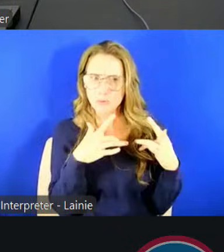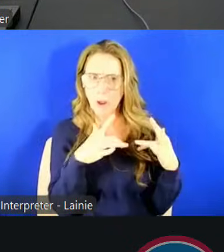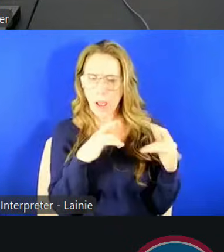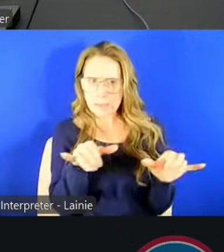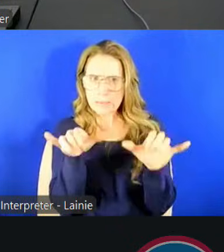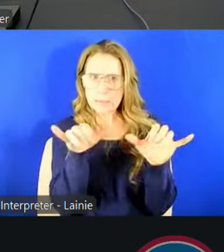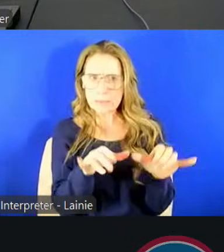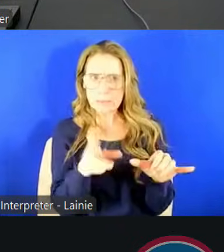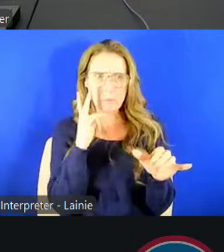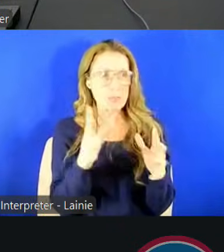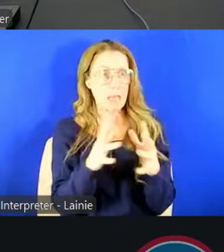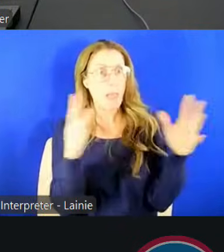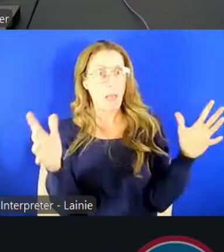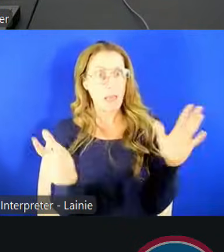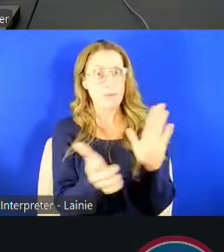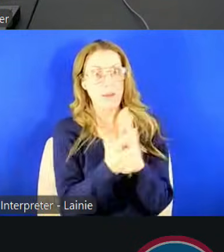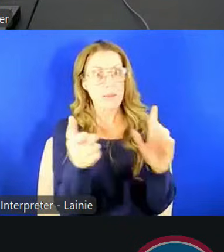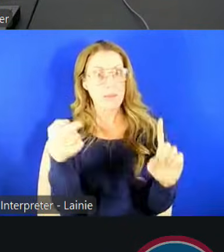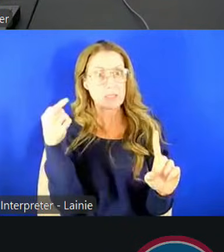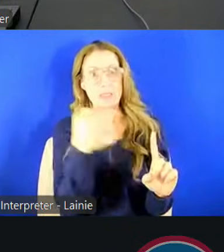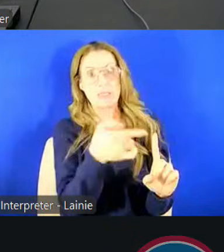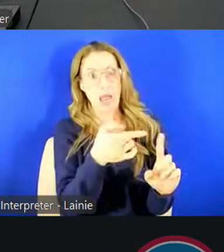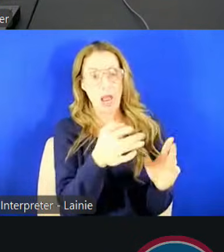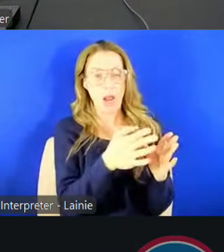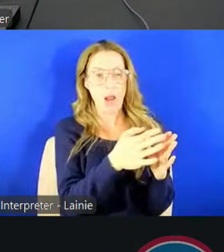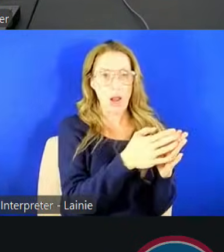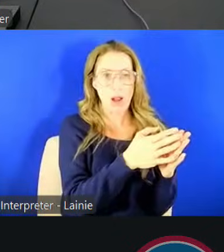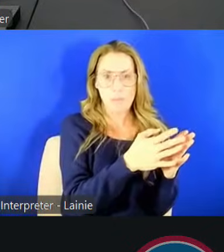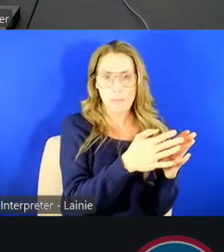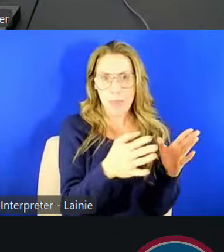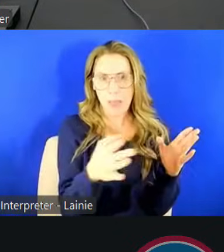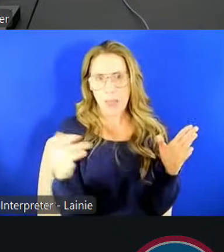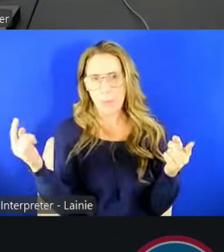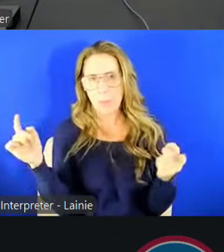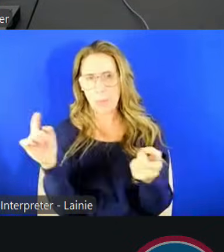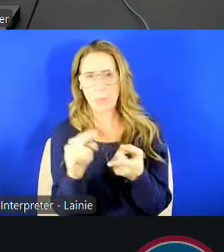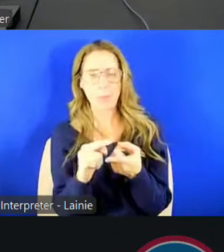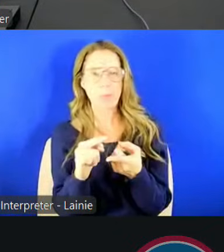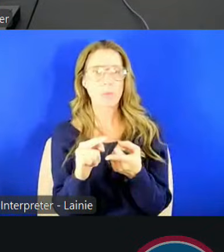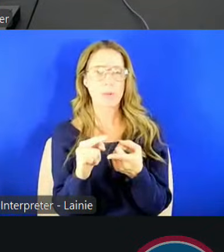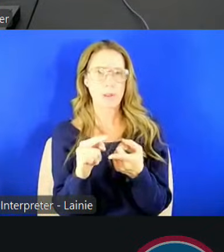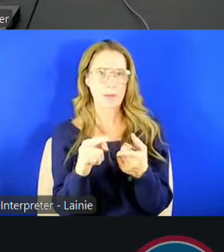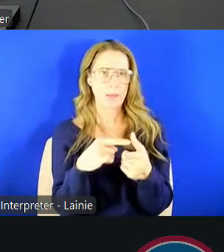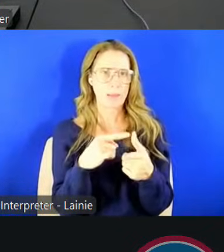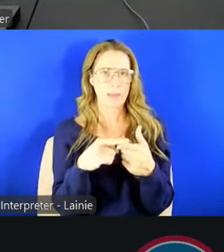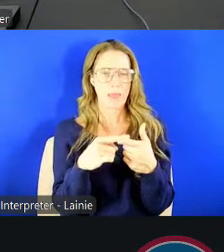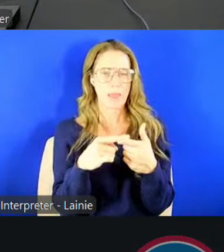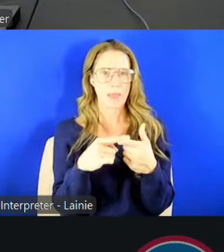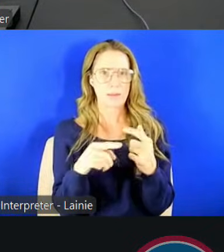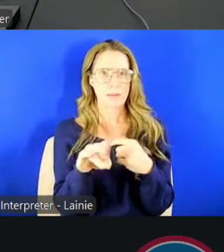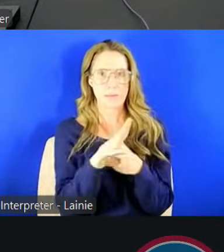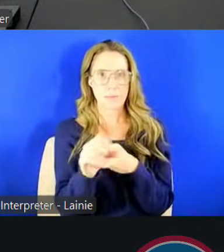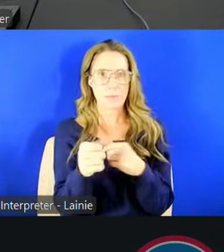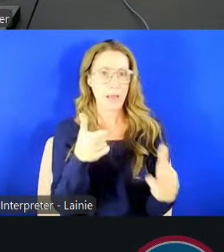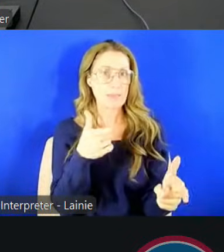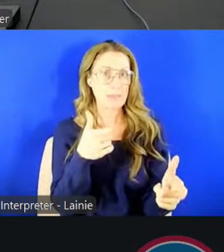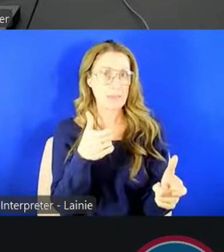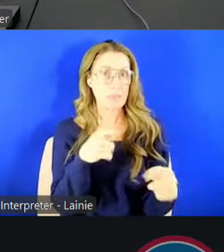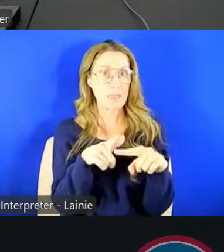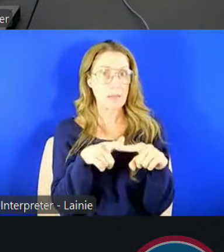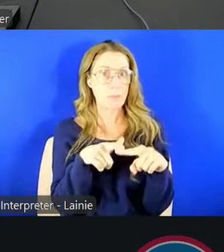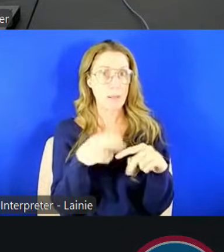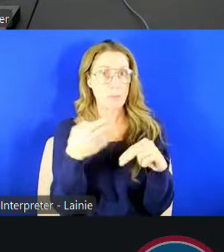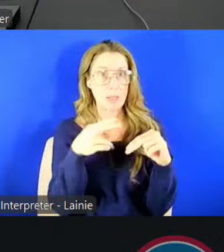of violations, at the onset, and then, it's kind of tapering off, and then alongside that, the bus speed and reliability going up.